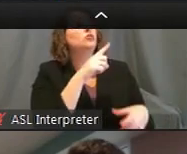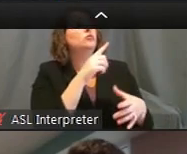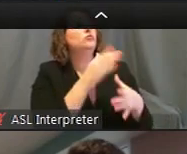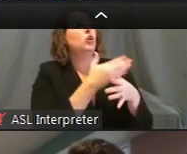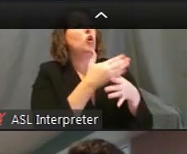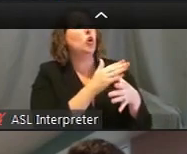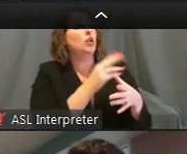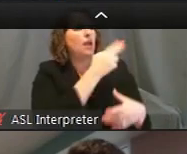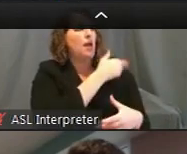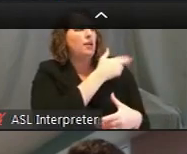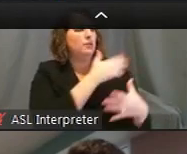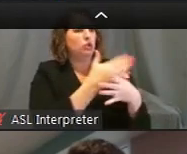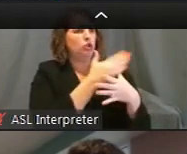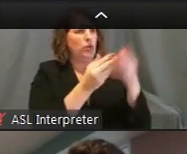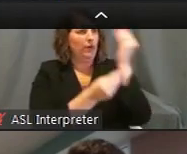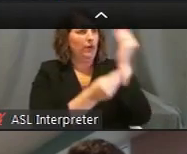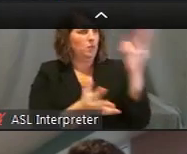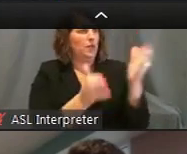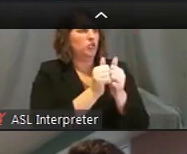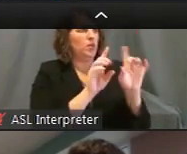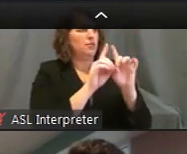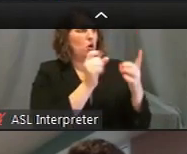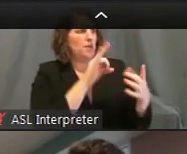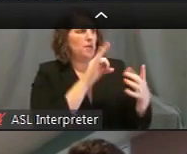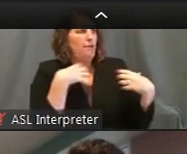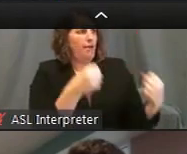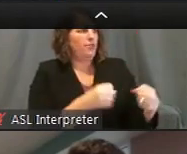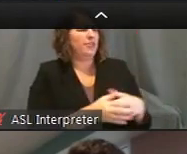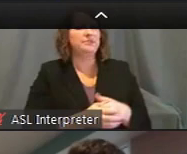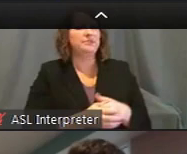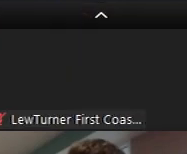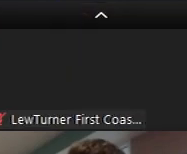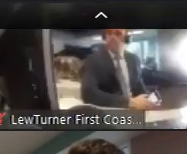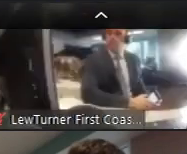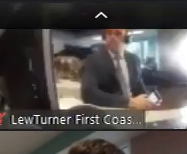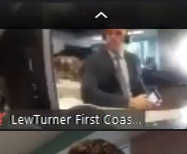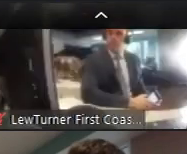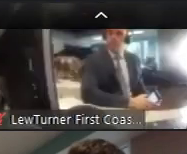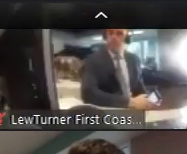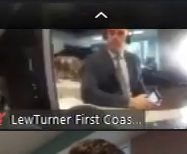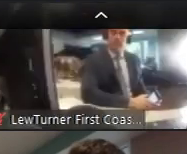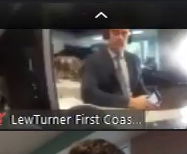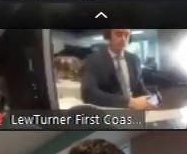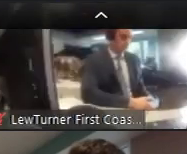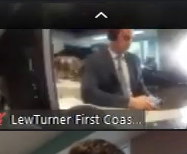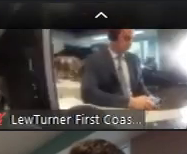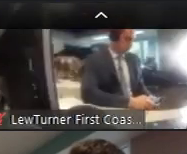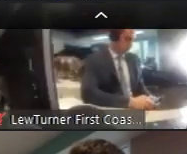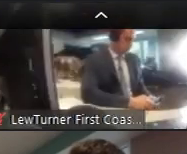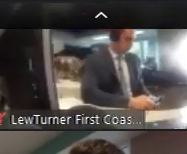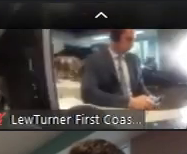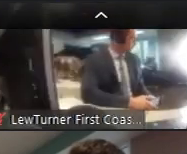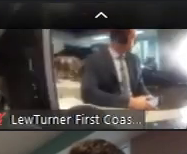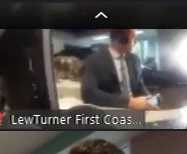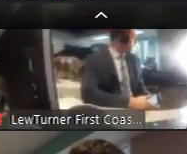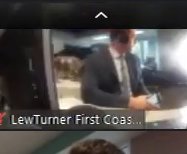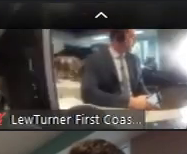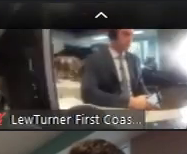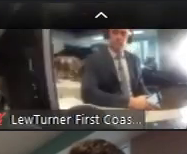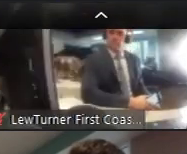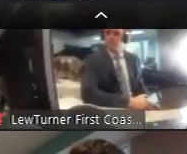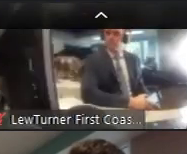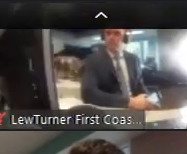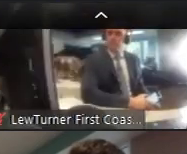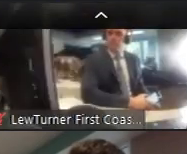Health. Thank you, Mr. Mayor. This is Mike Bruno. I'm the Director for Patrol and Enforcement. The Jacksonville Sheriff's